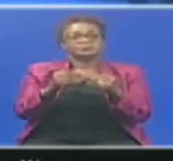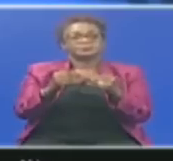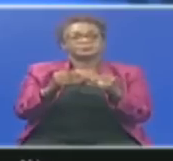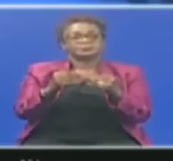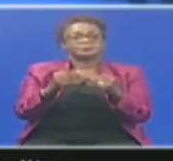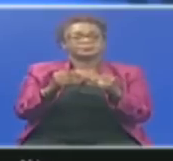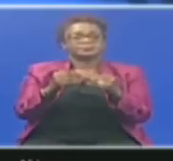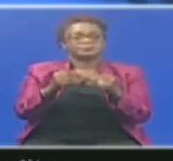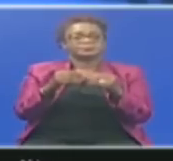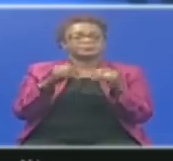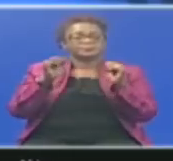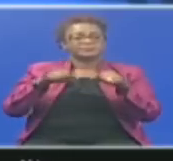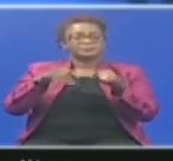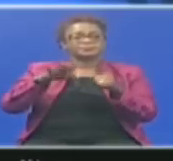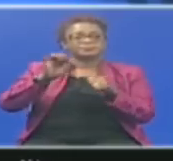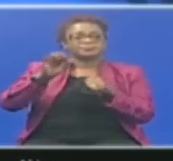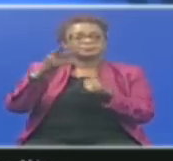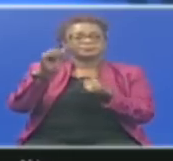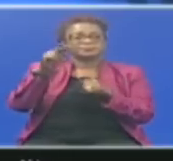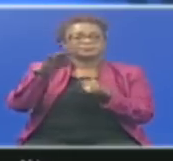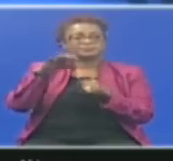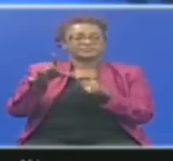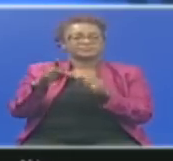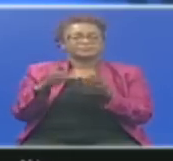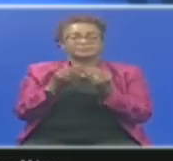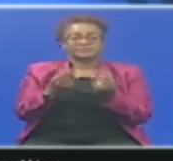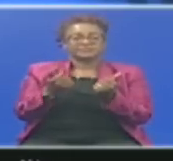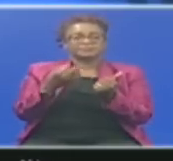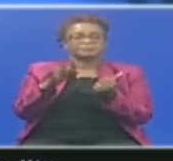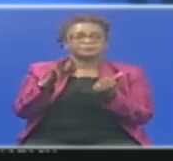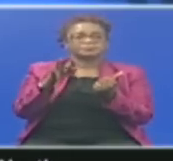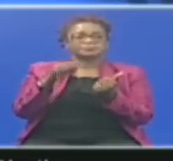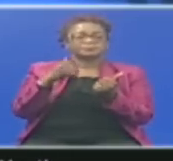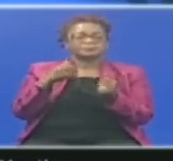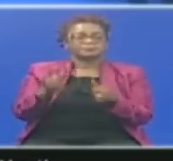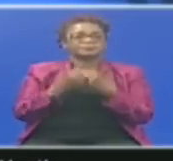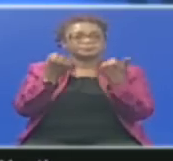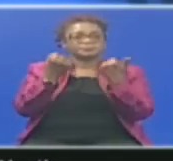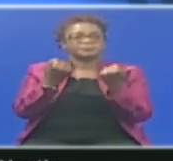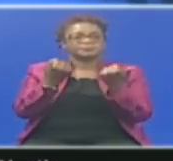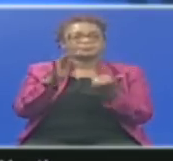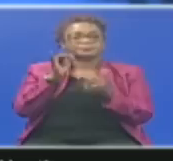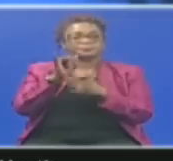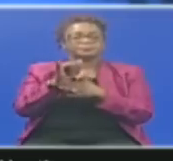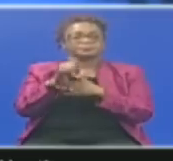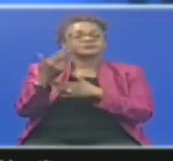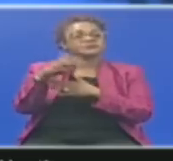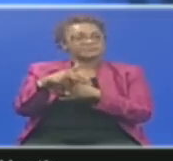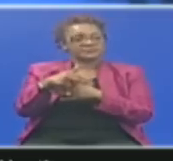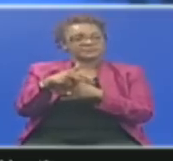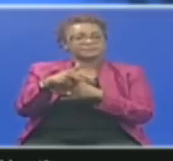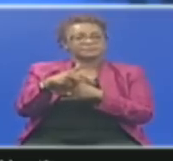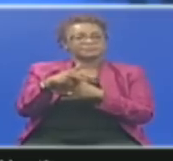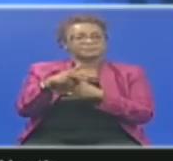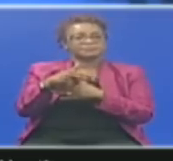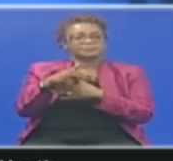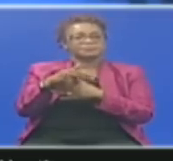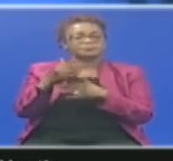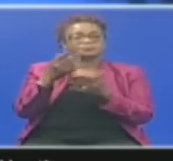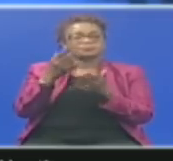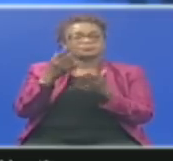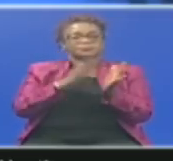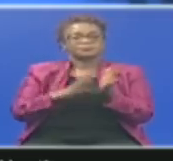And could ethanol be the solution as an alternative source of energy to take place of the wood fuel? The government is planning to introduce cooking